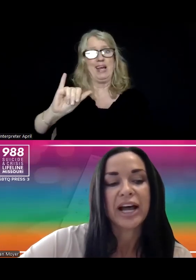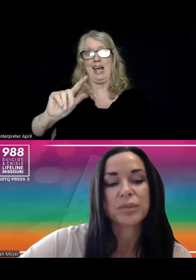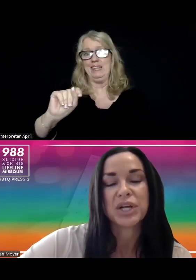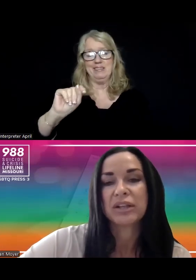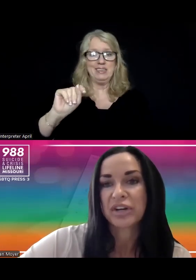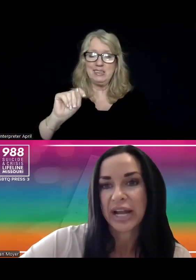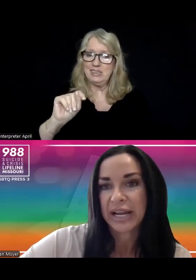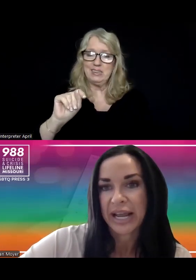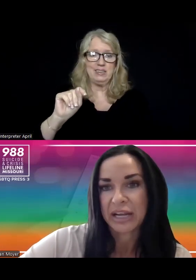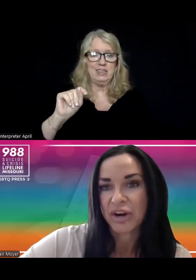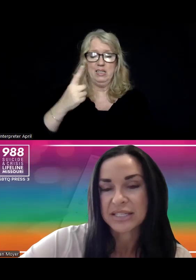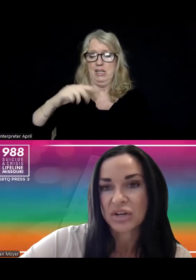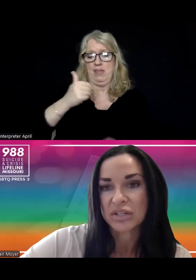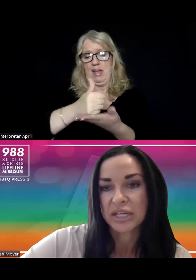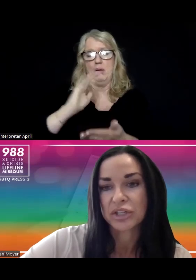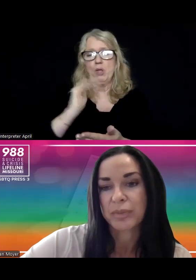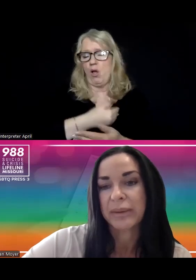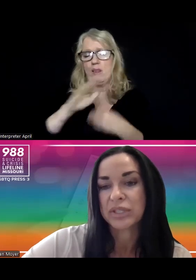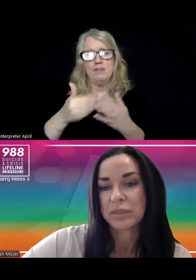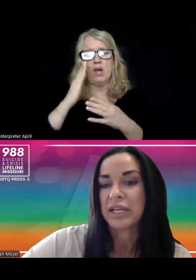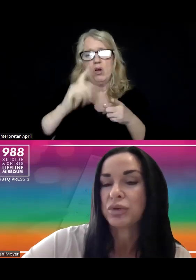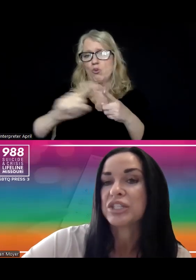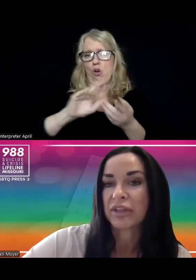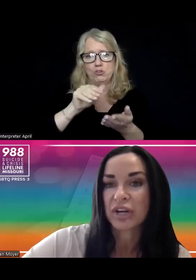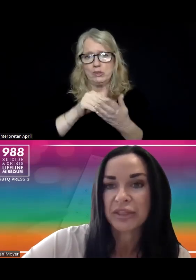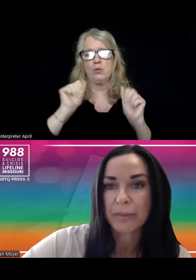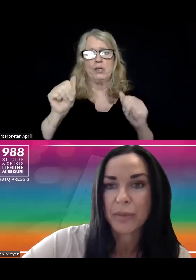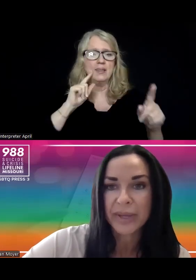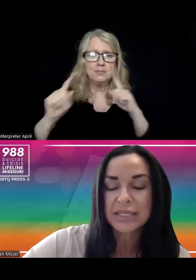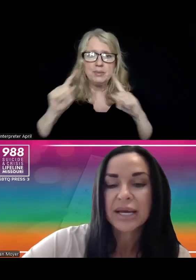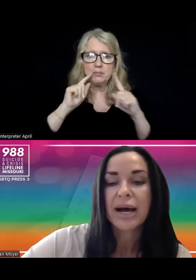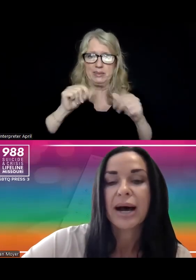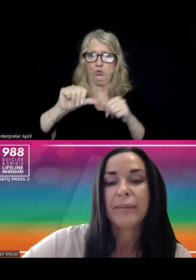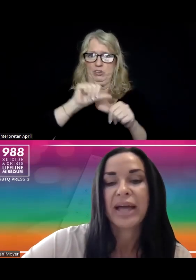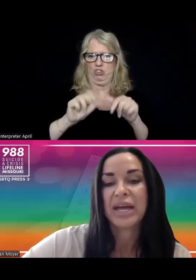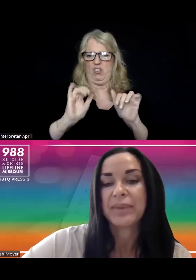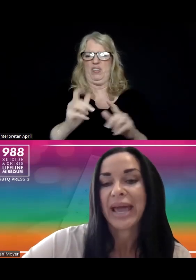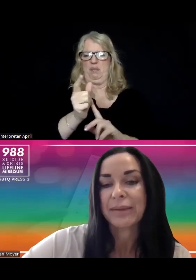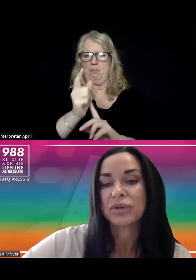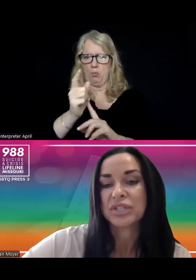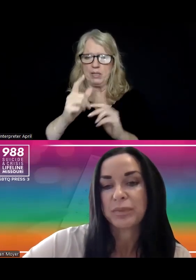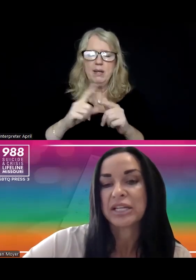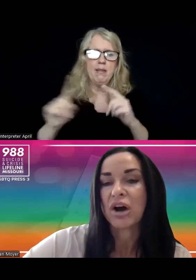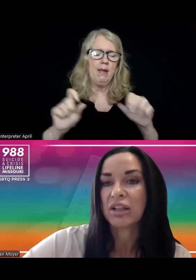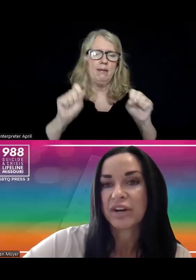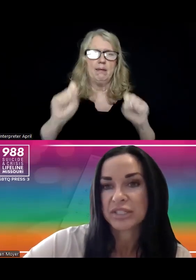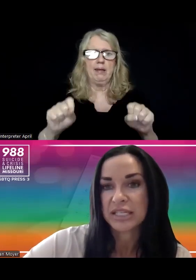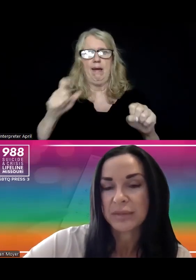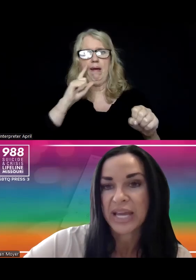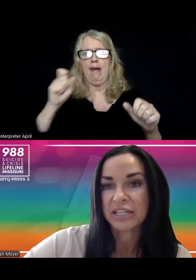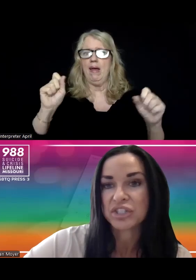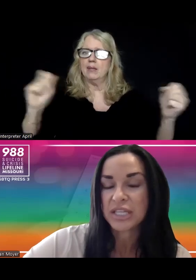that helps all of our 988 crisis call centers be able to speak to each other in the moment, and then be able to speak to all of